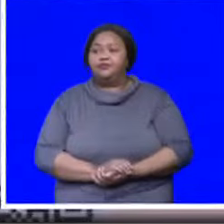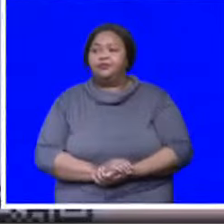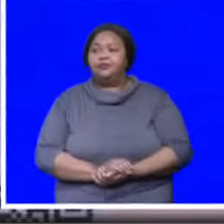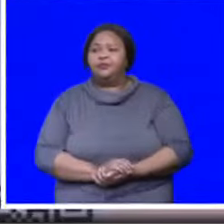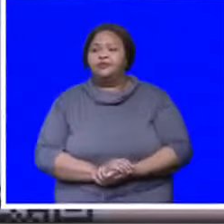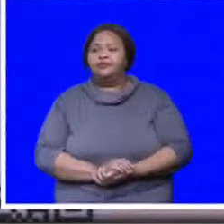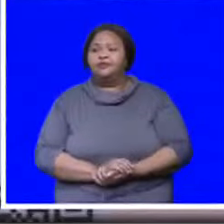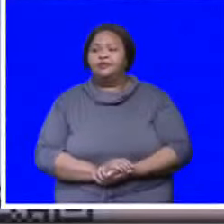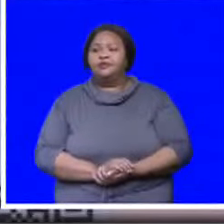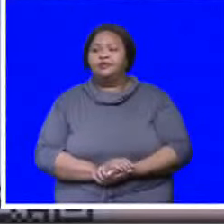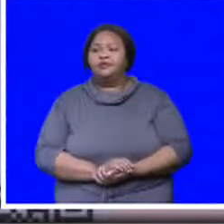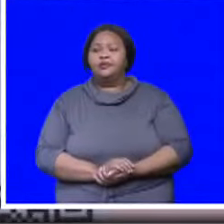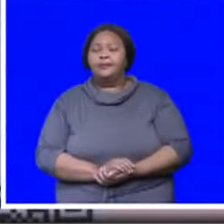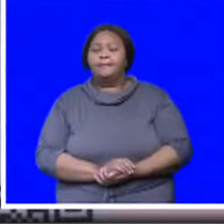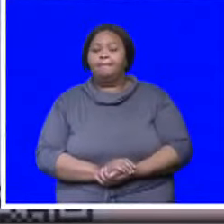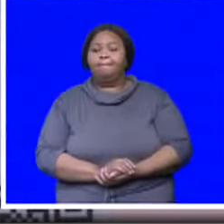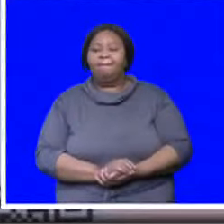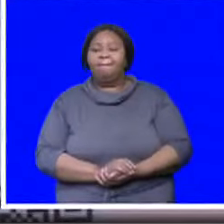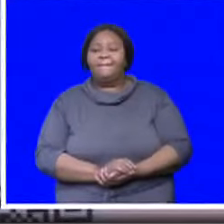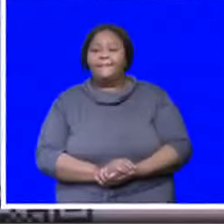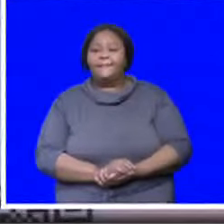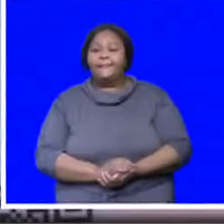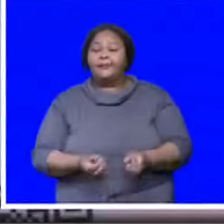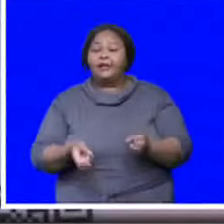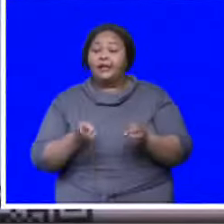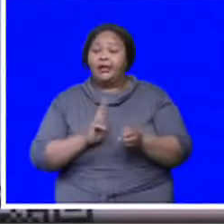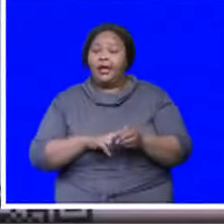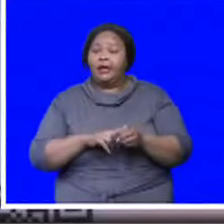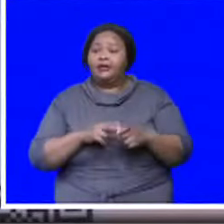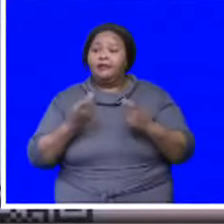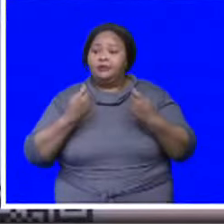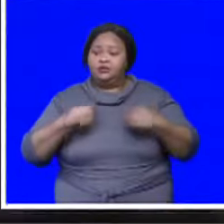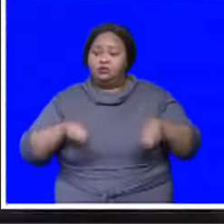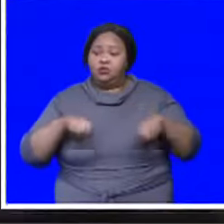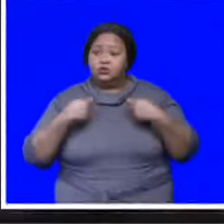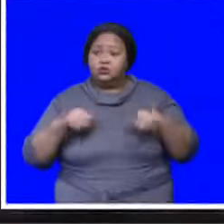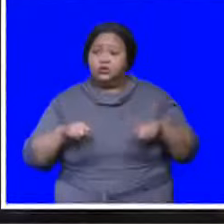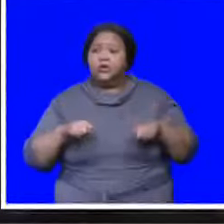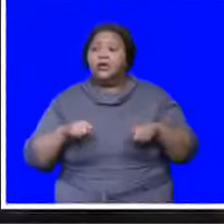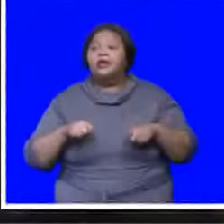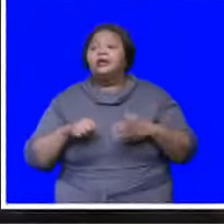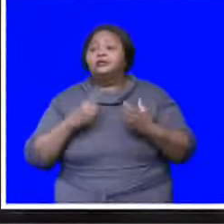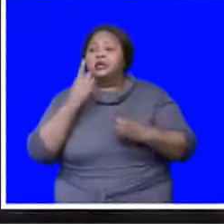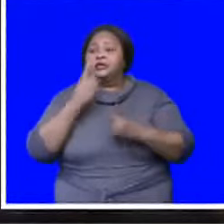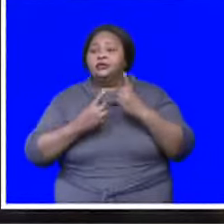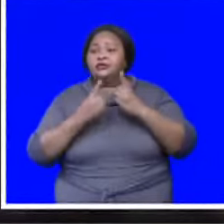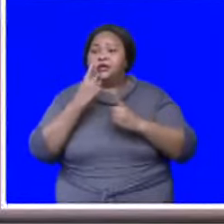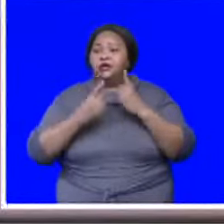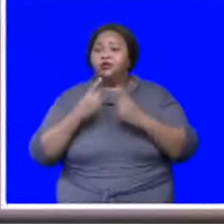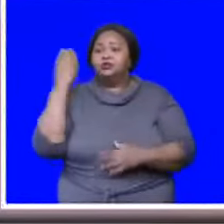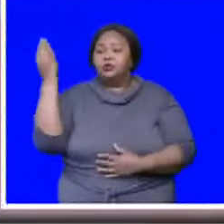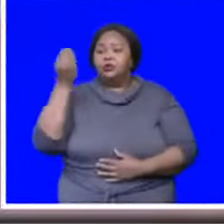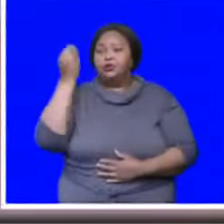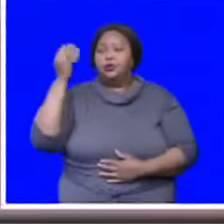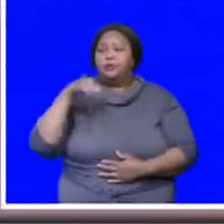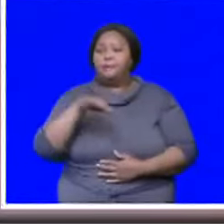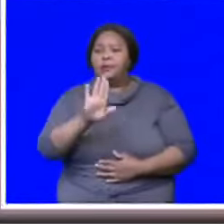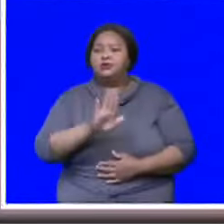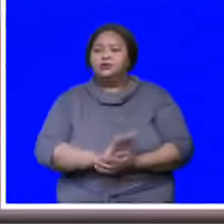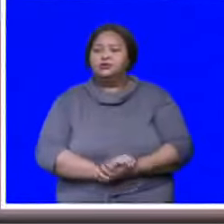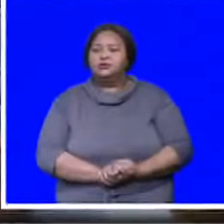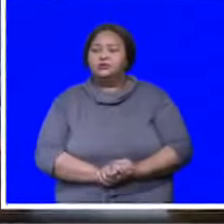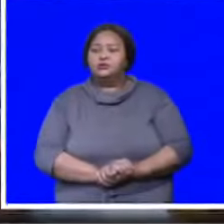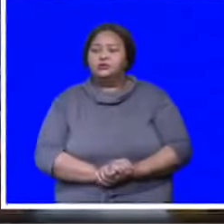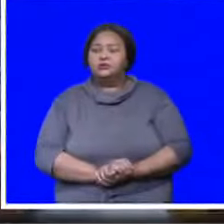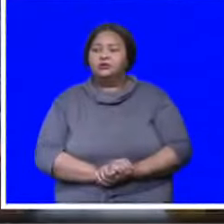lesiphinde singena kuyona lesibuka ukuthi asiuqhube siukhangise. President of the Athletics Association, Zakhele Dlamini,